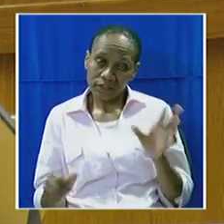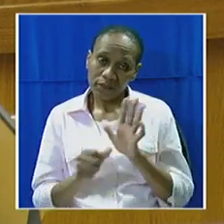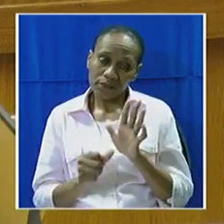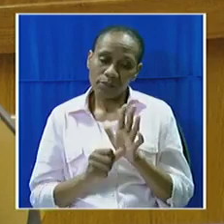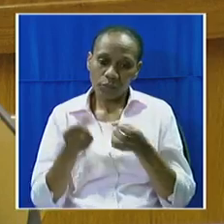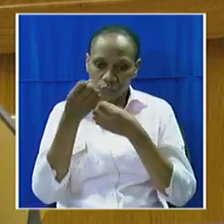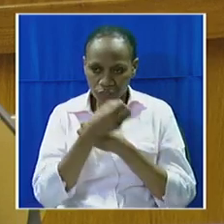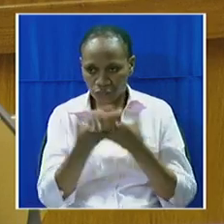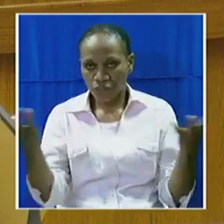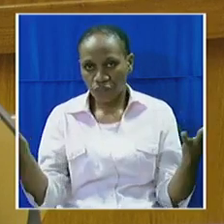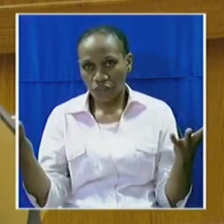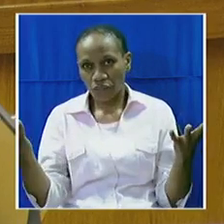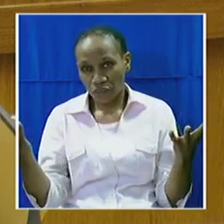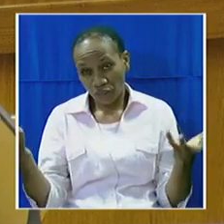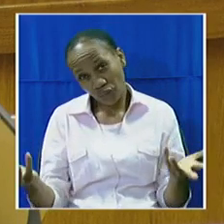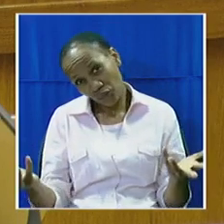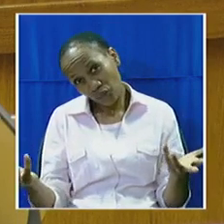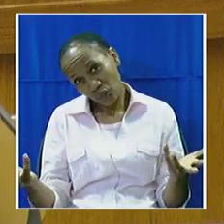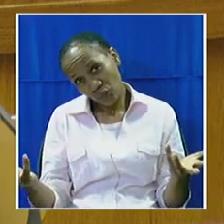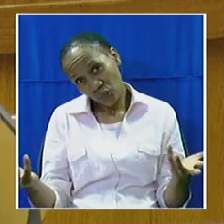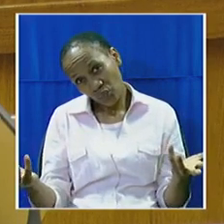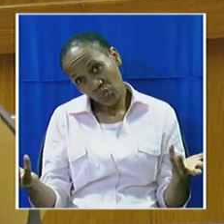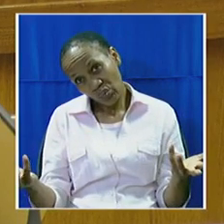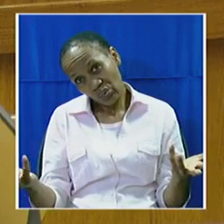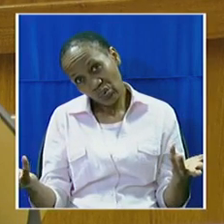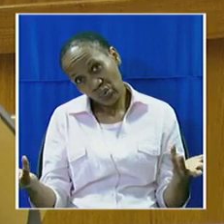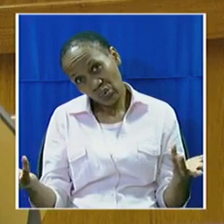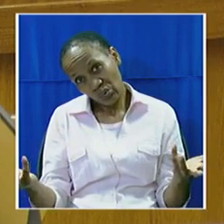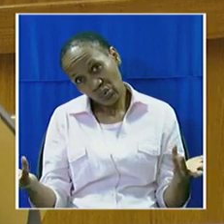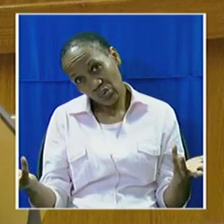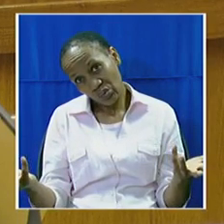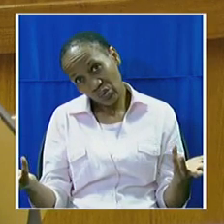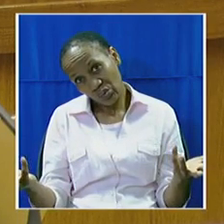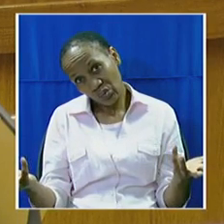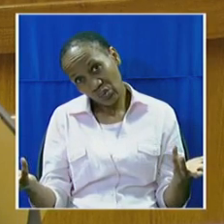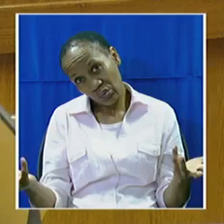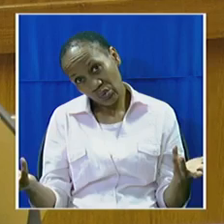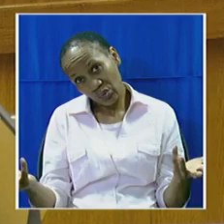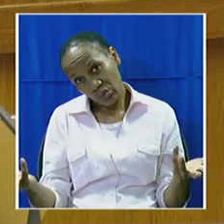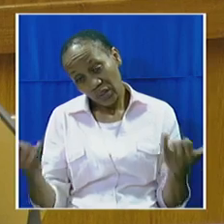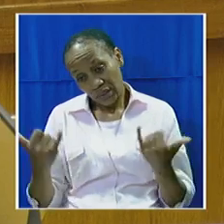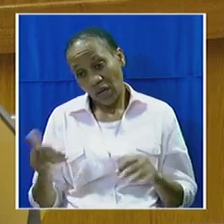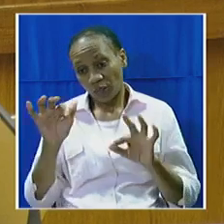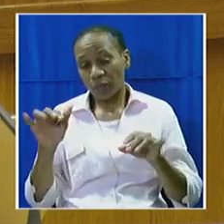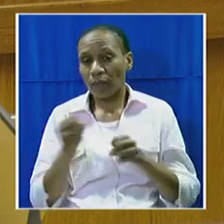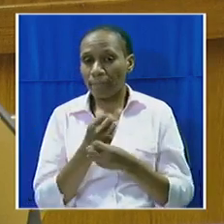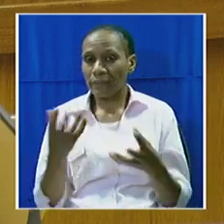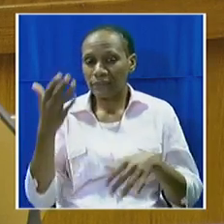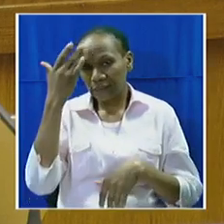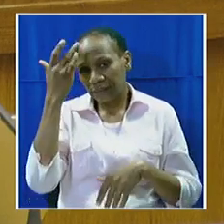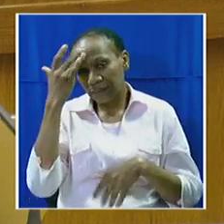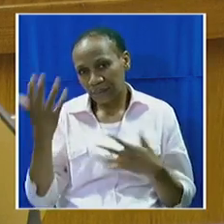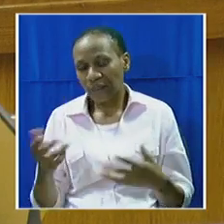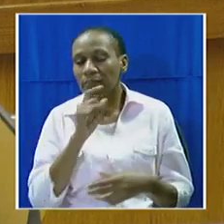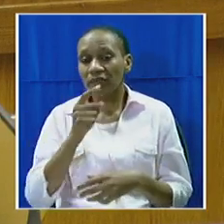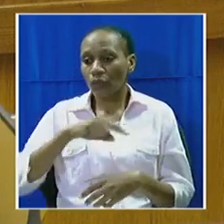that it is very important that at the moment, winning the people's war against epidemic still requires hard